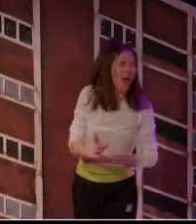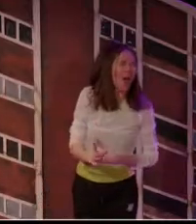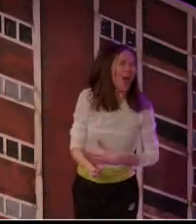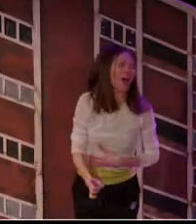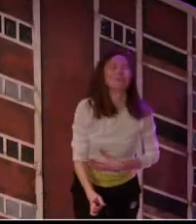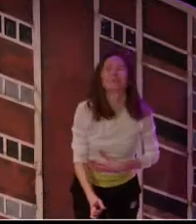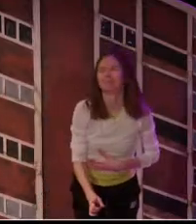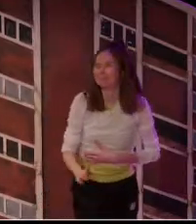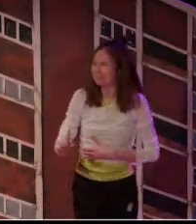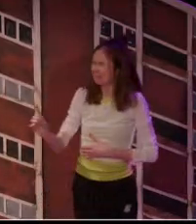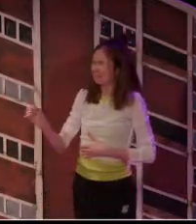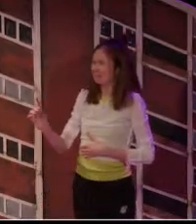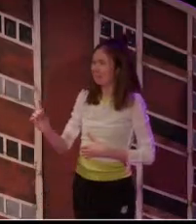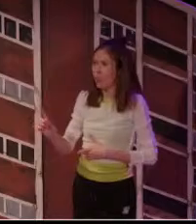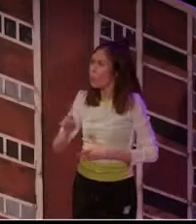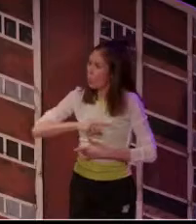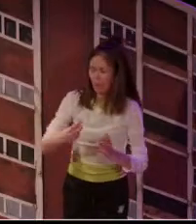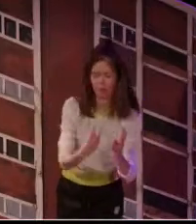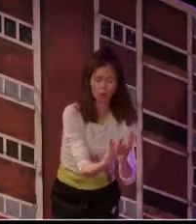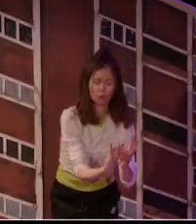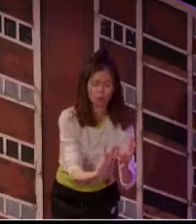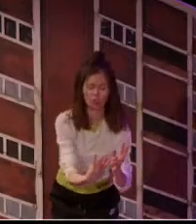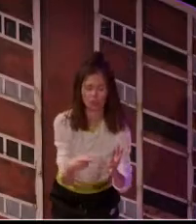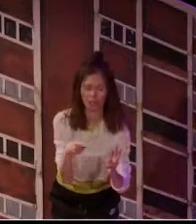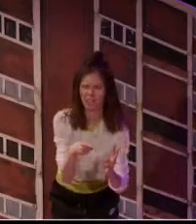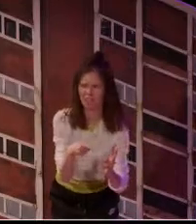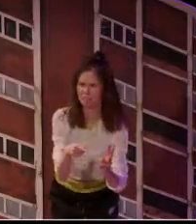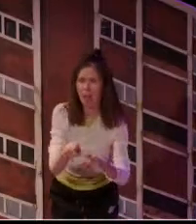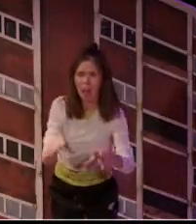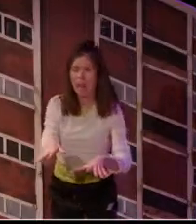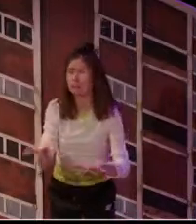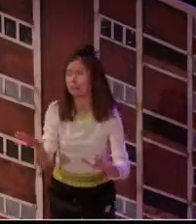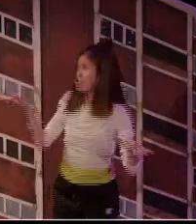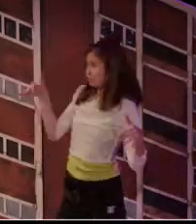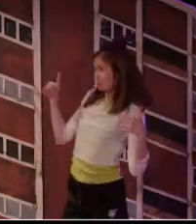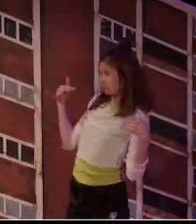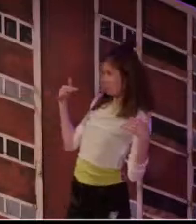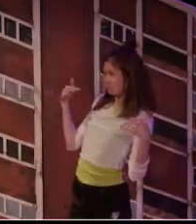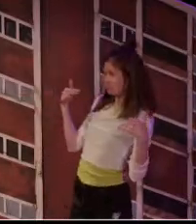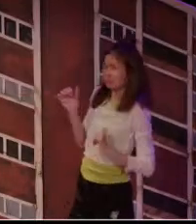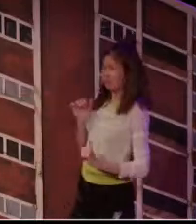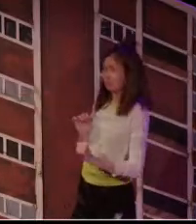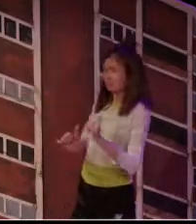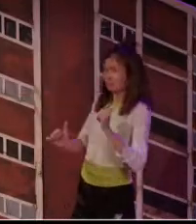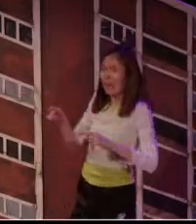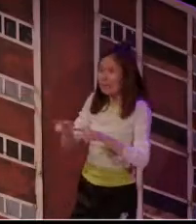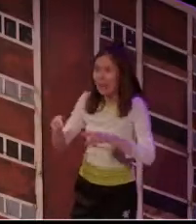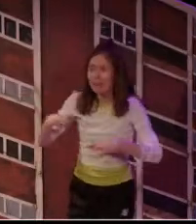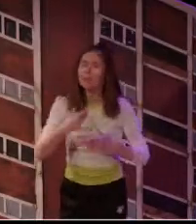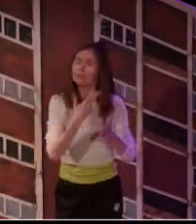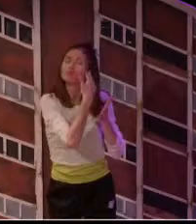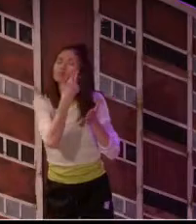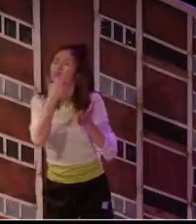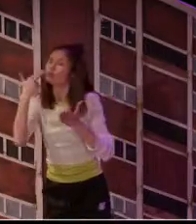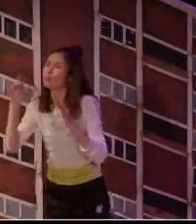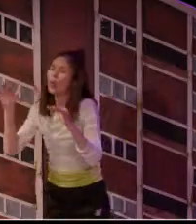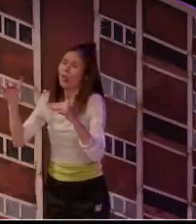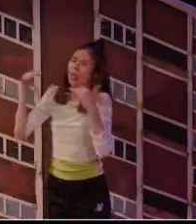would I wish were my face painted. This youth would be bewitched, and only then desire to breed with me.